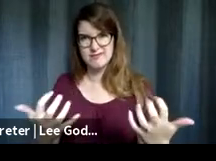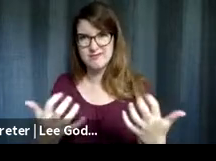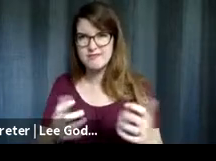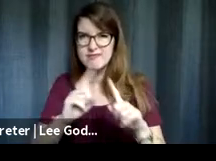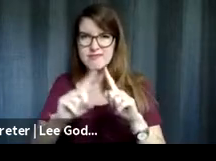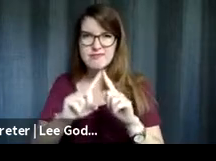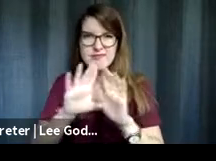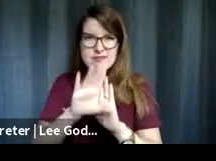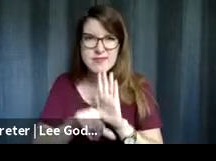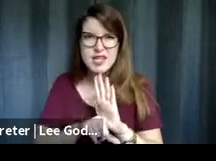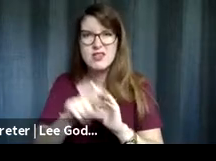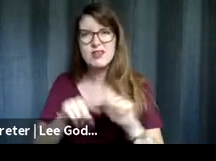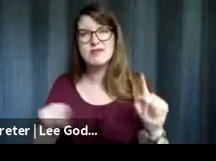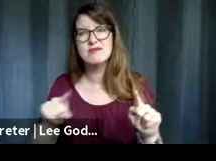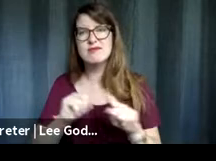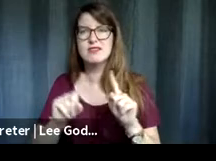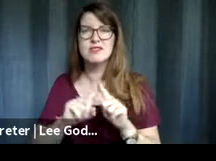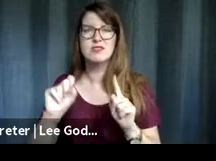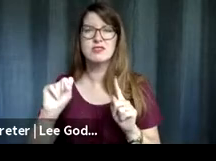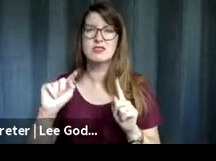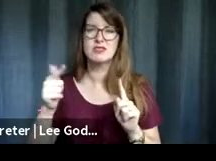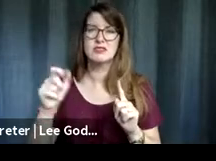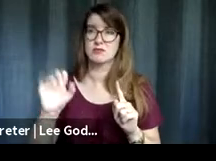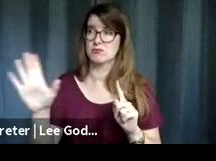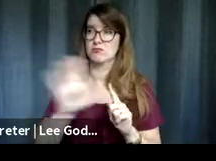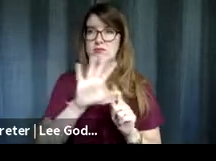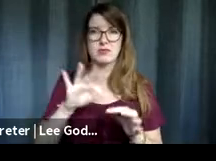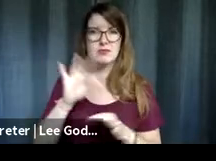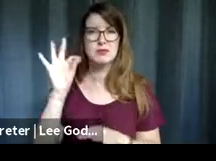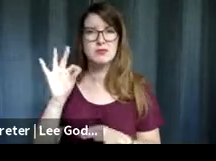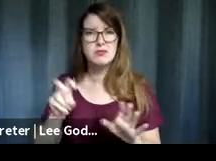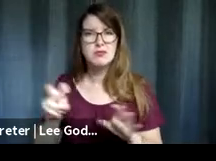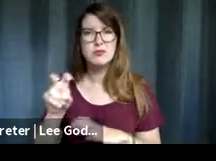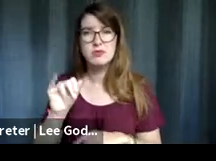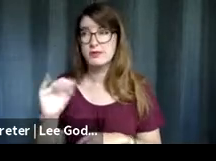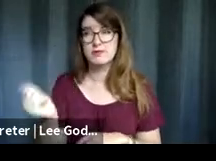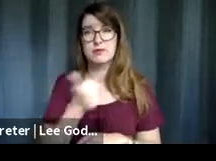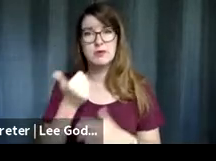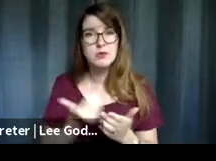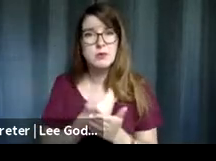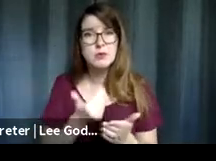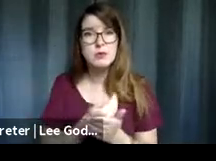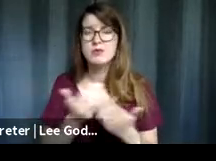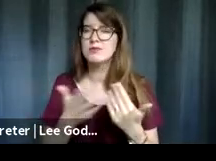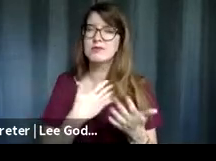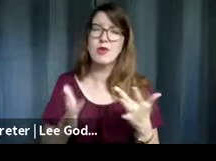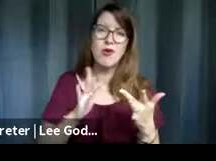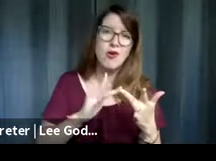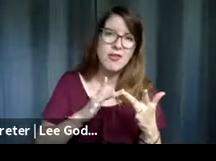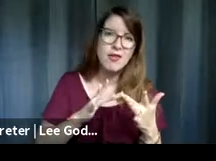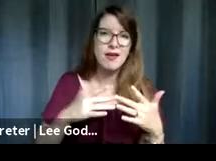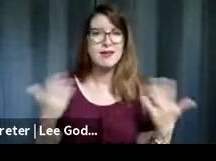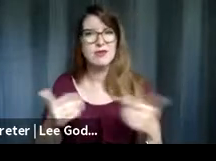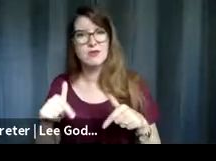different backgrounds and different stages of our spiritual journey. Well, if you're new here, if you're online or here in the